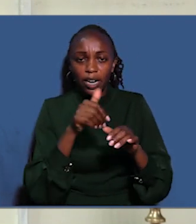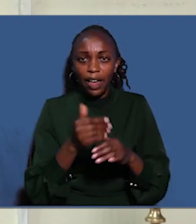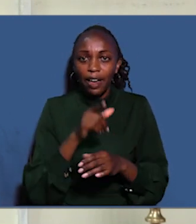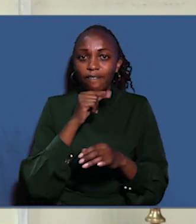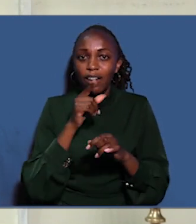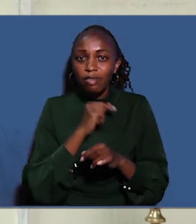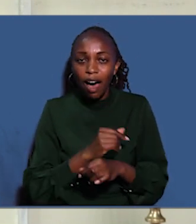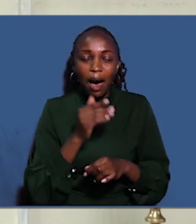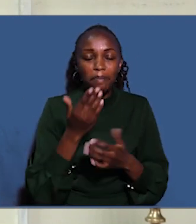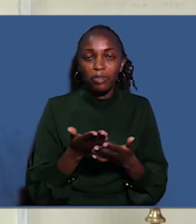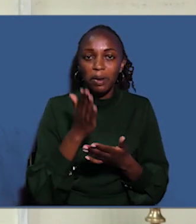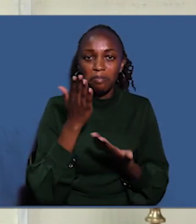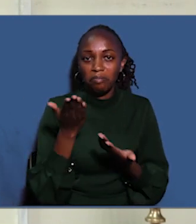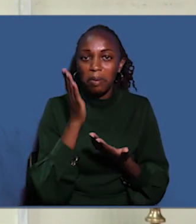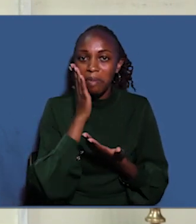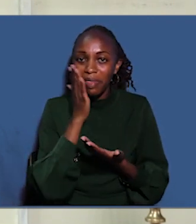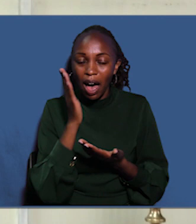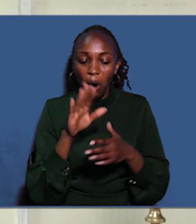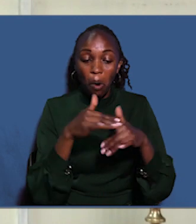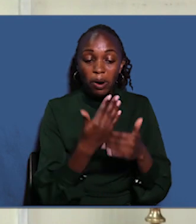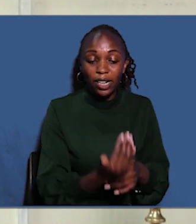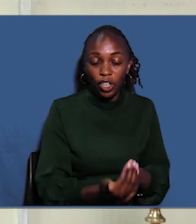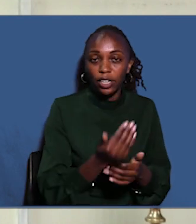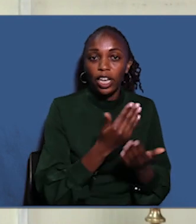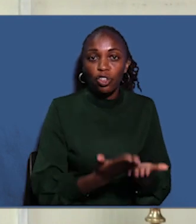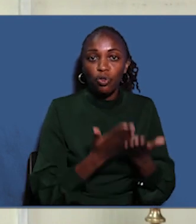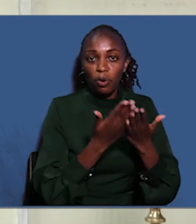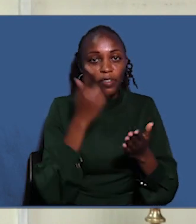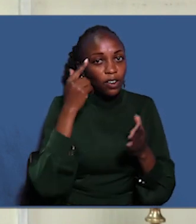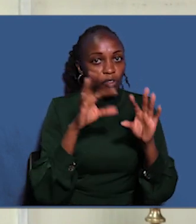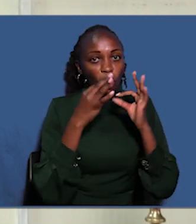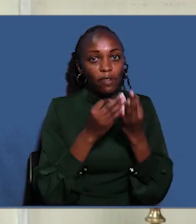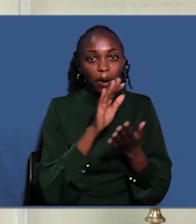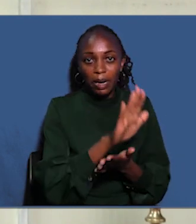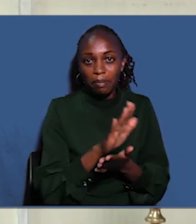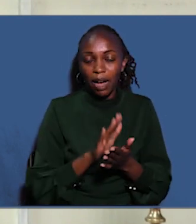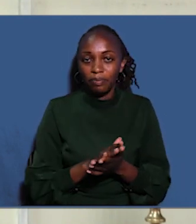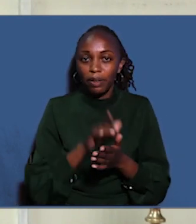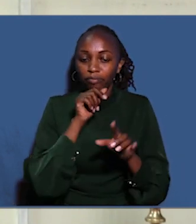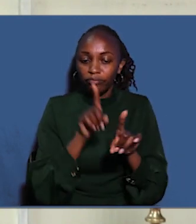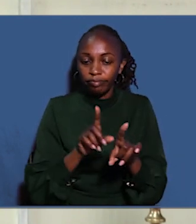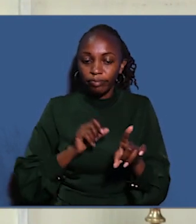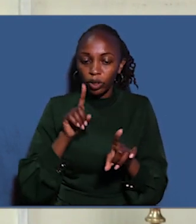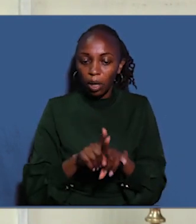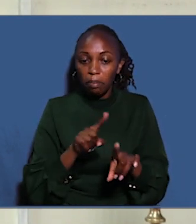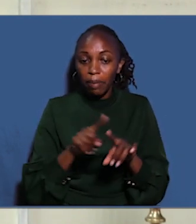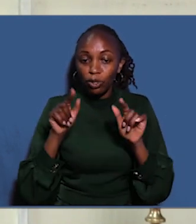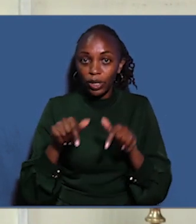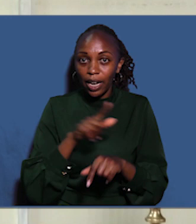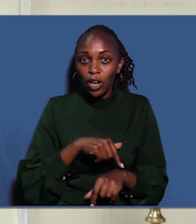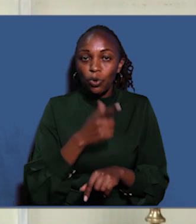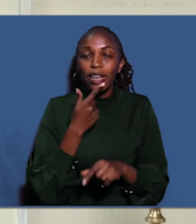mother, or even maybe a child. You provide for your family, your siblings. But today we are saying,